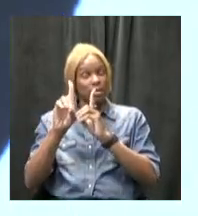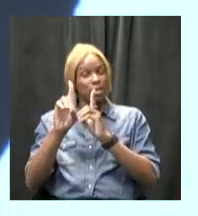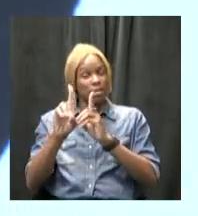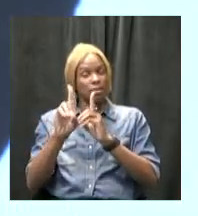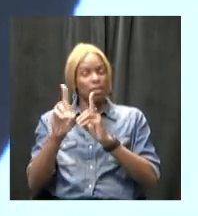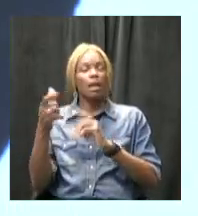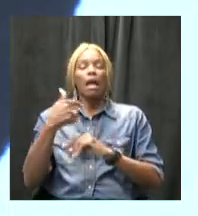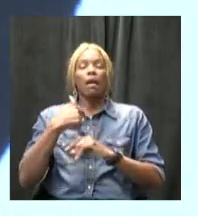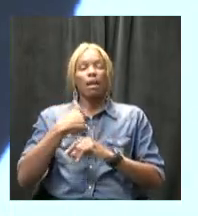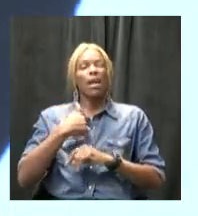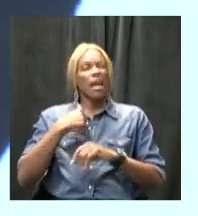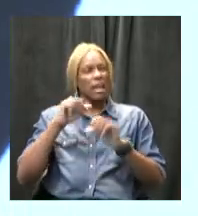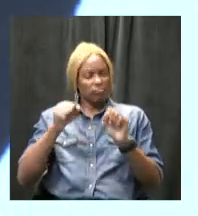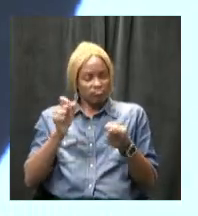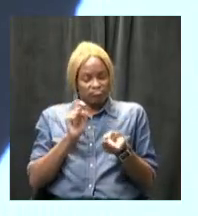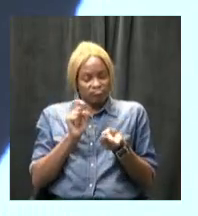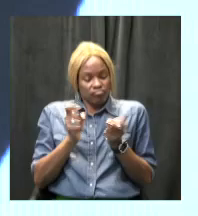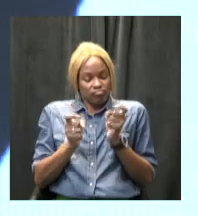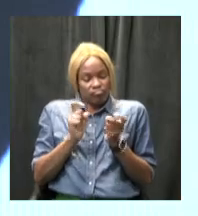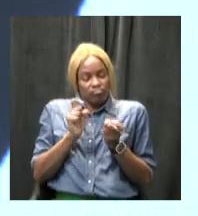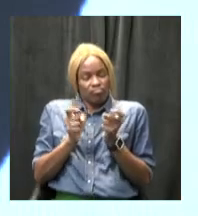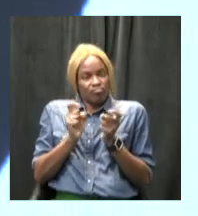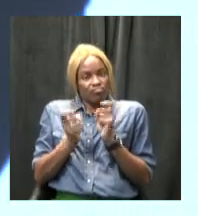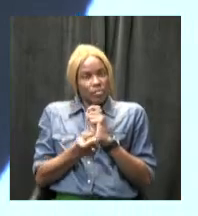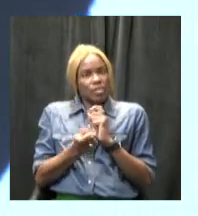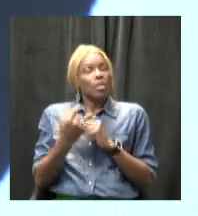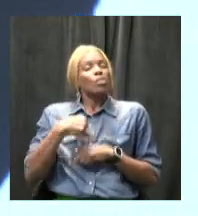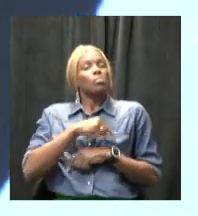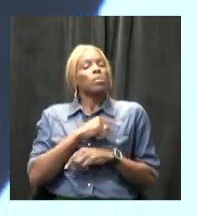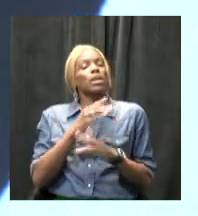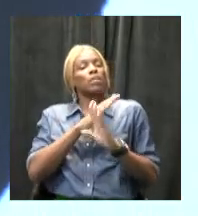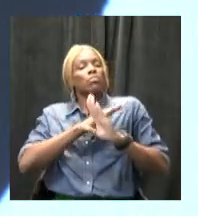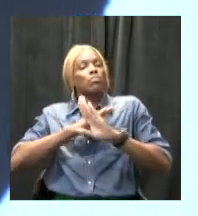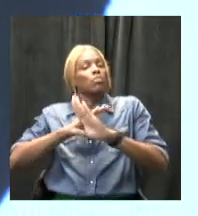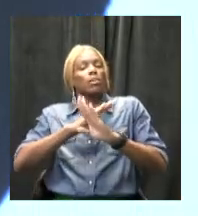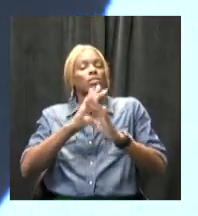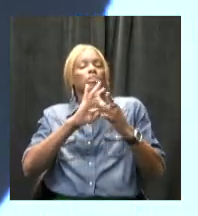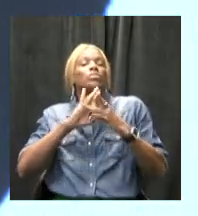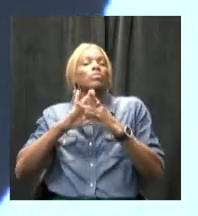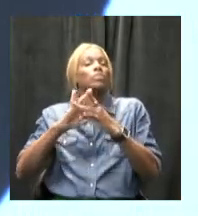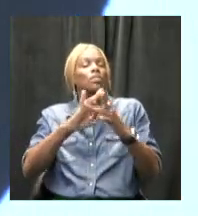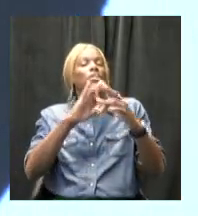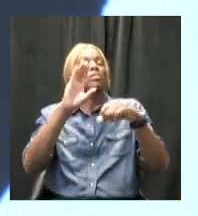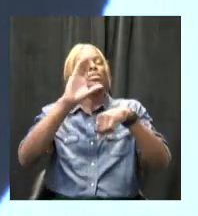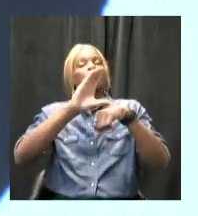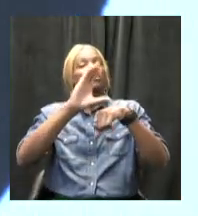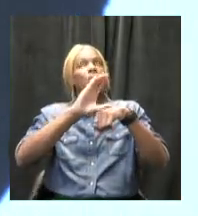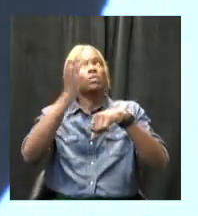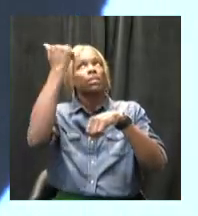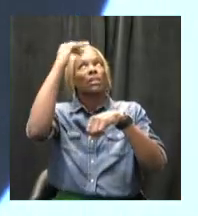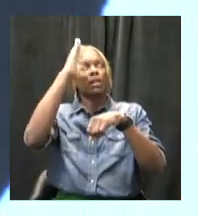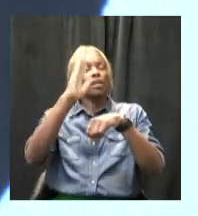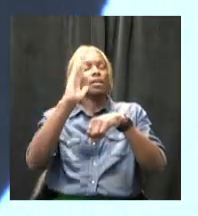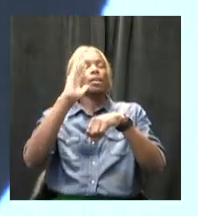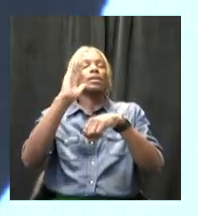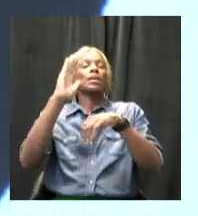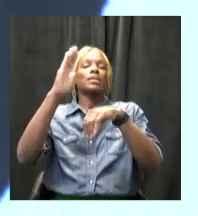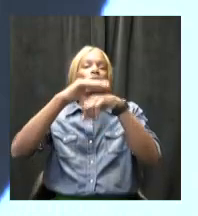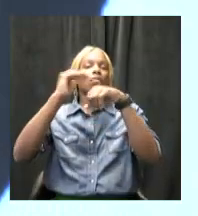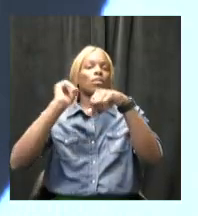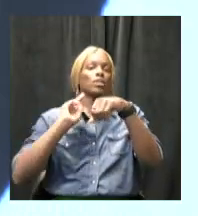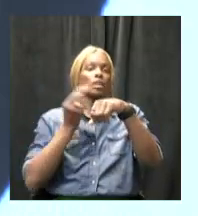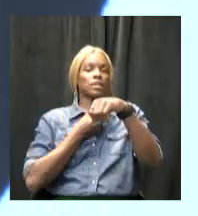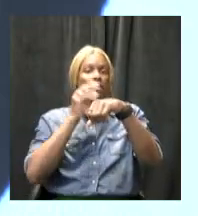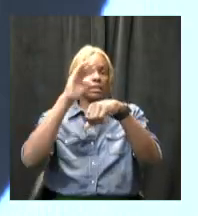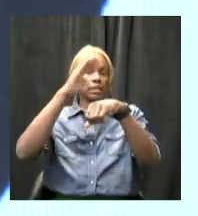can adjust so that we can protect the unity of the church that God has called us to. We got to